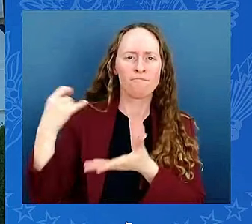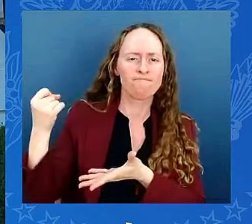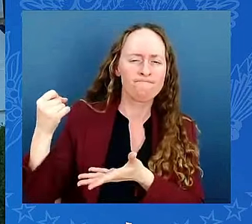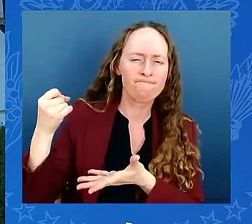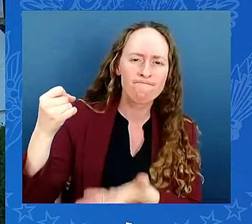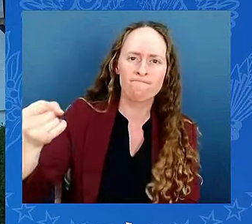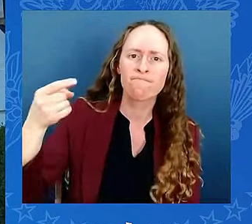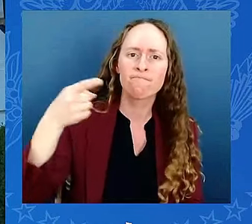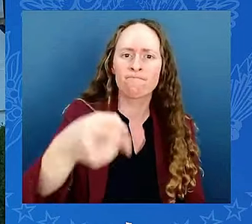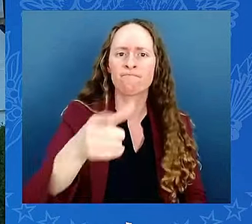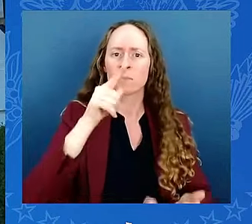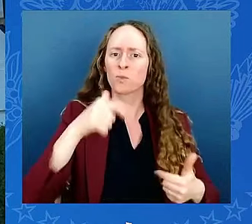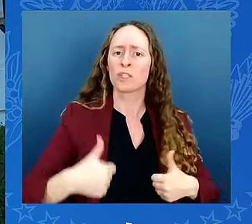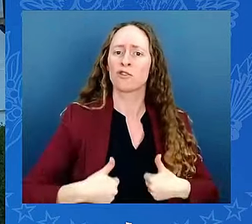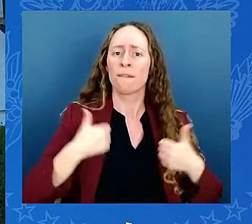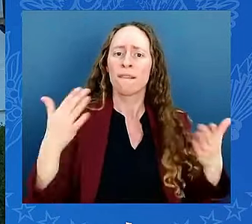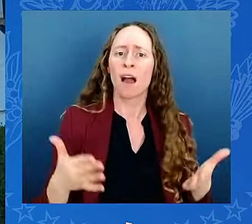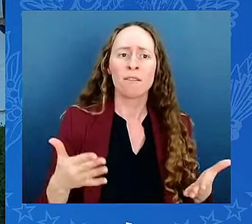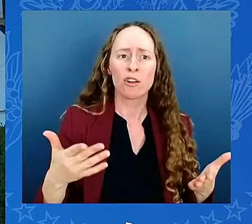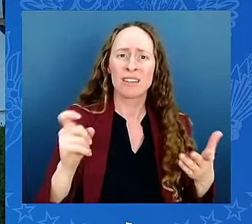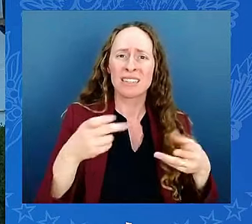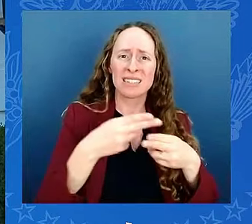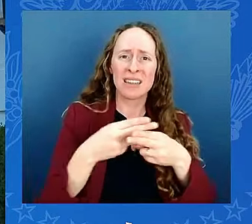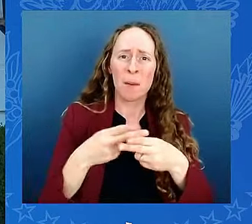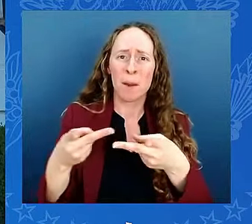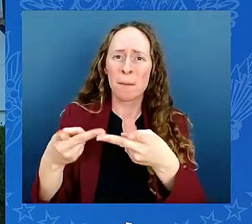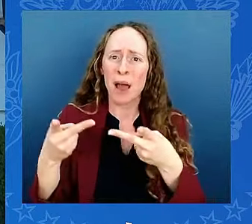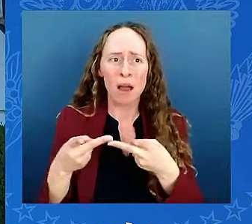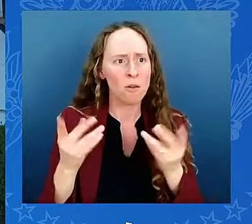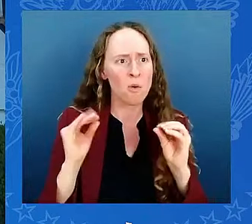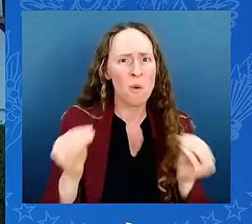most significant gun safety law in 30 years that